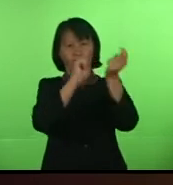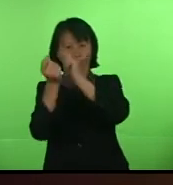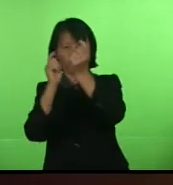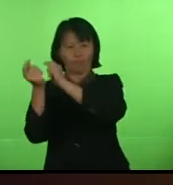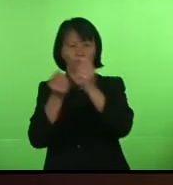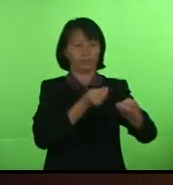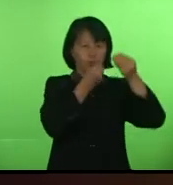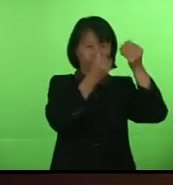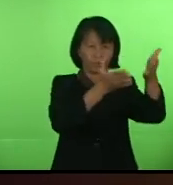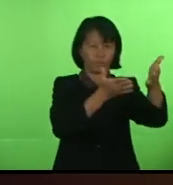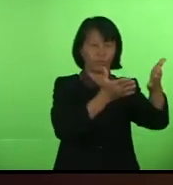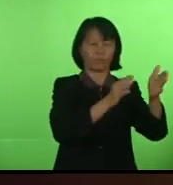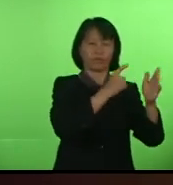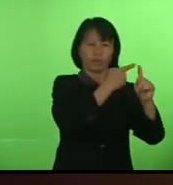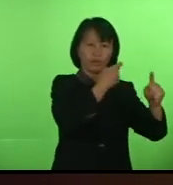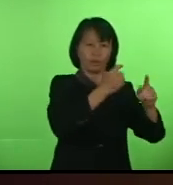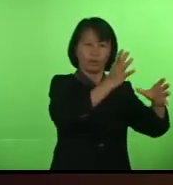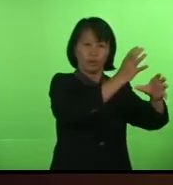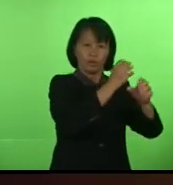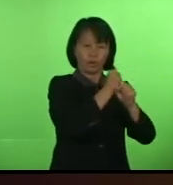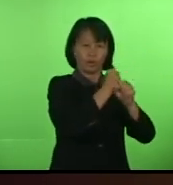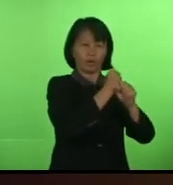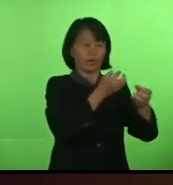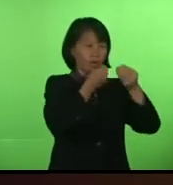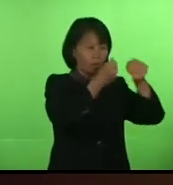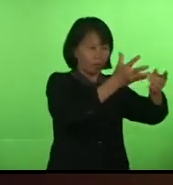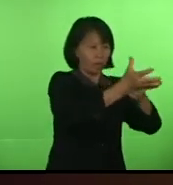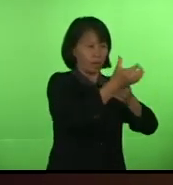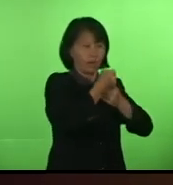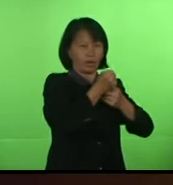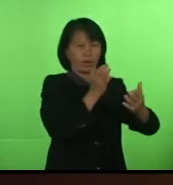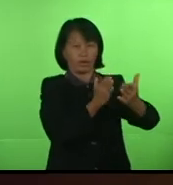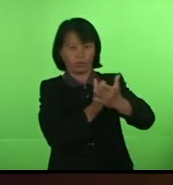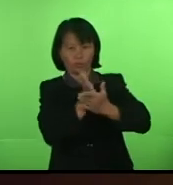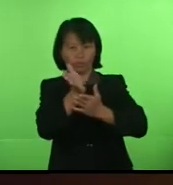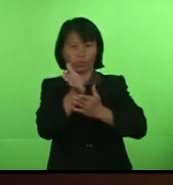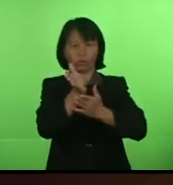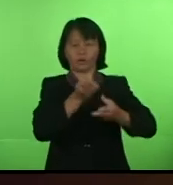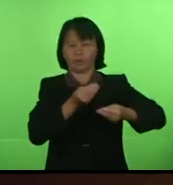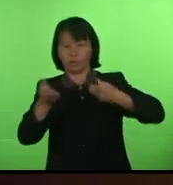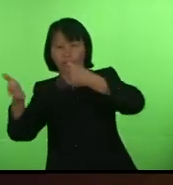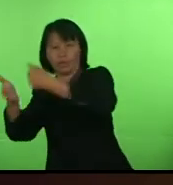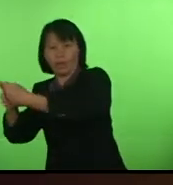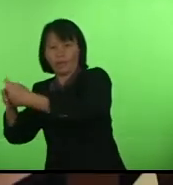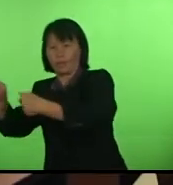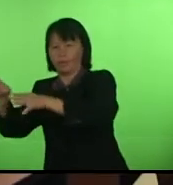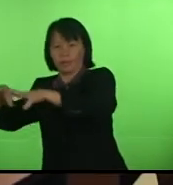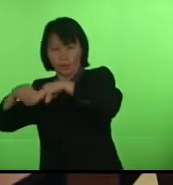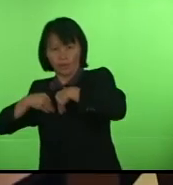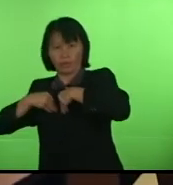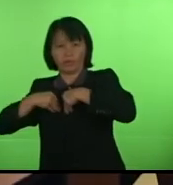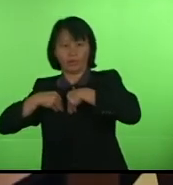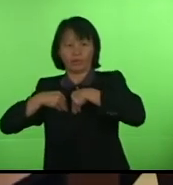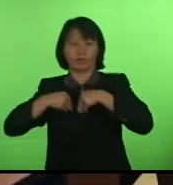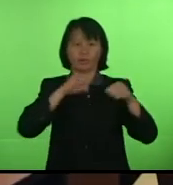information source, okay, through a channel to the receiver. This diagram, ladies